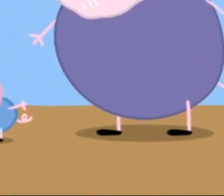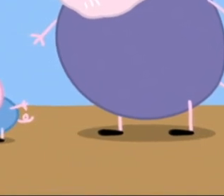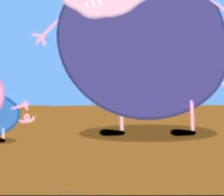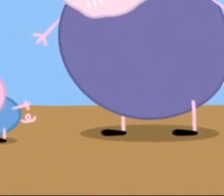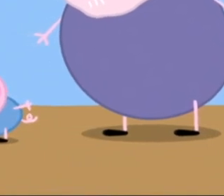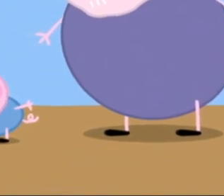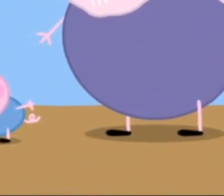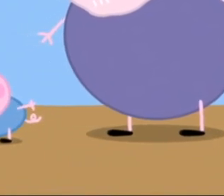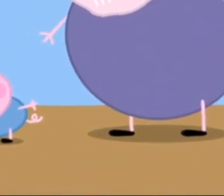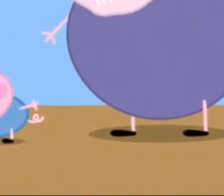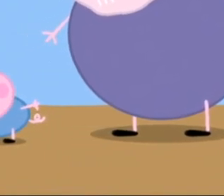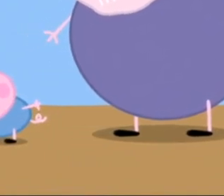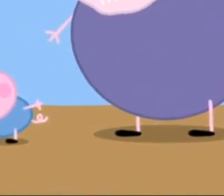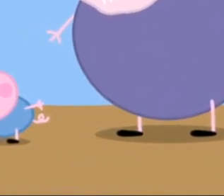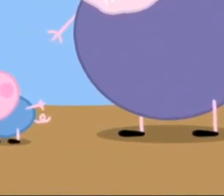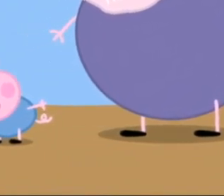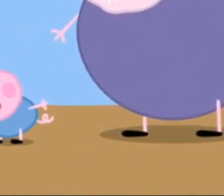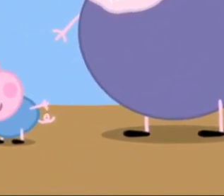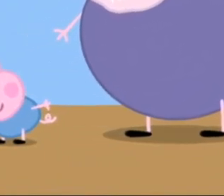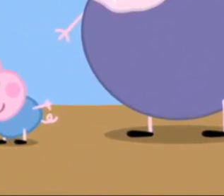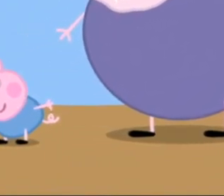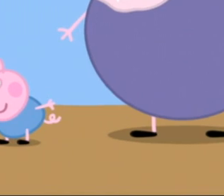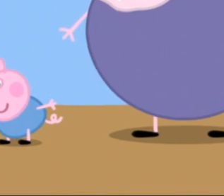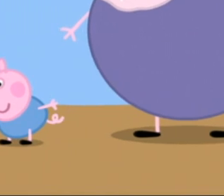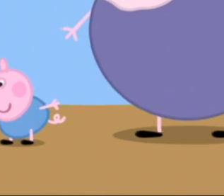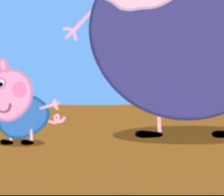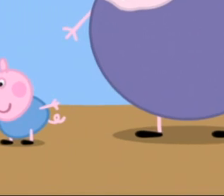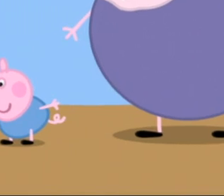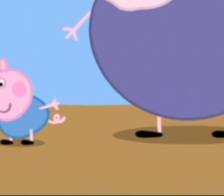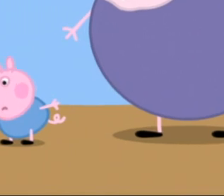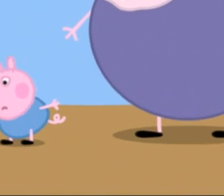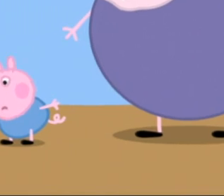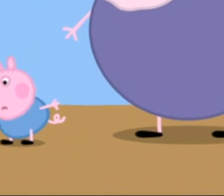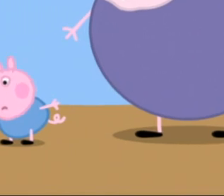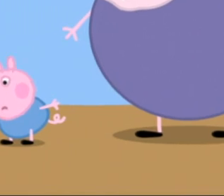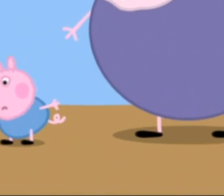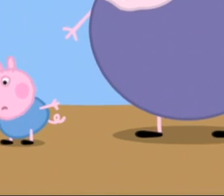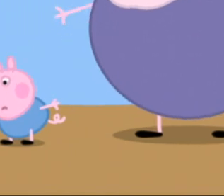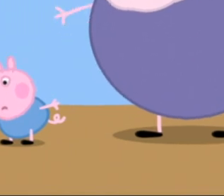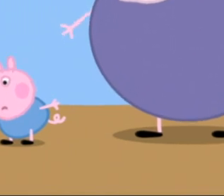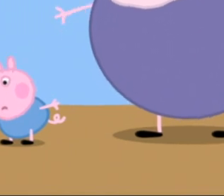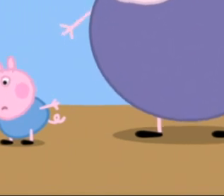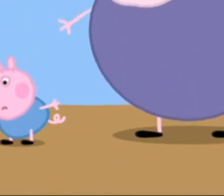Peppa and George are waiting for the seed to grow. It's not doing anything.